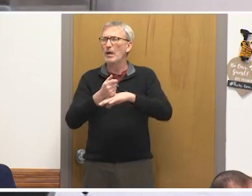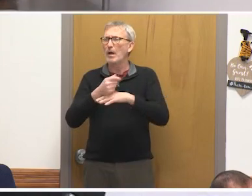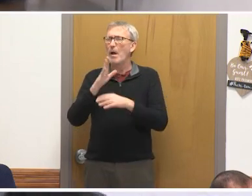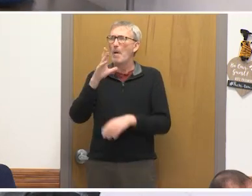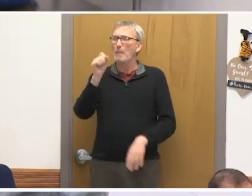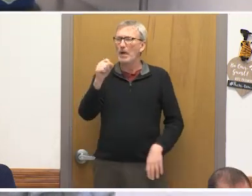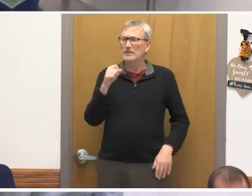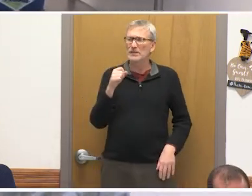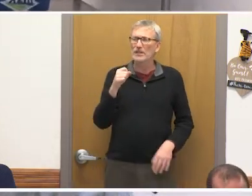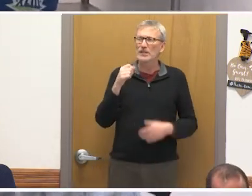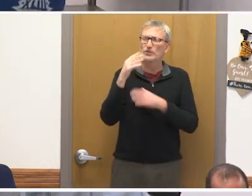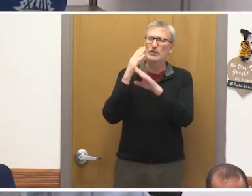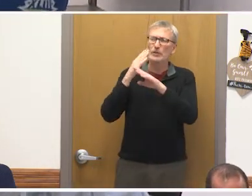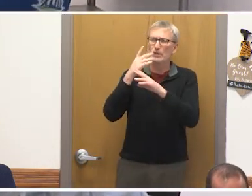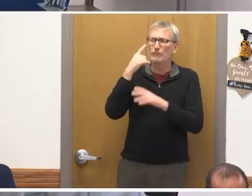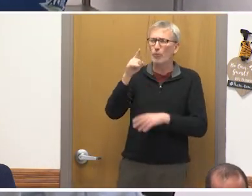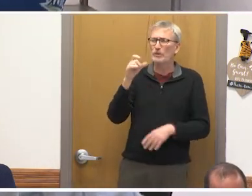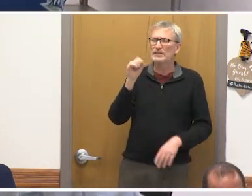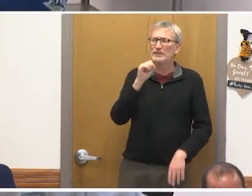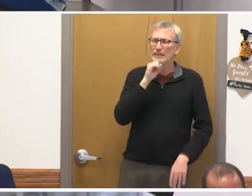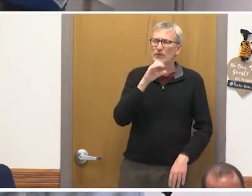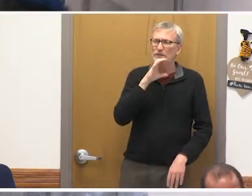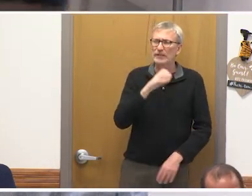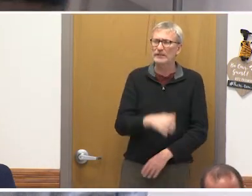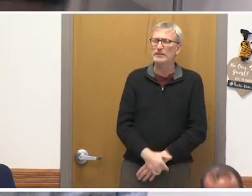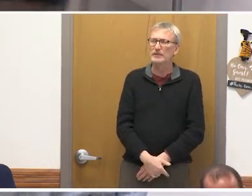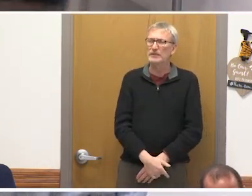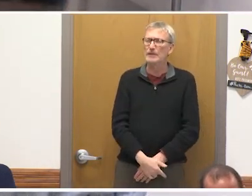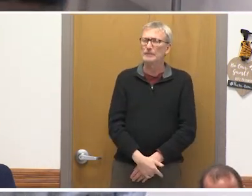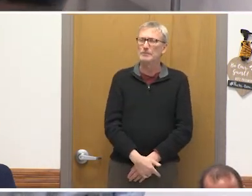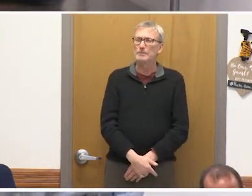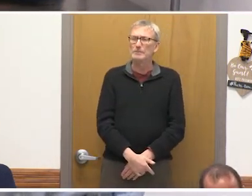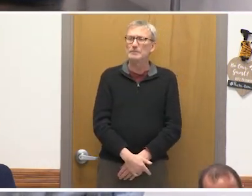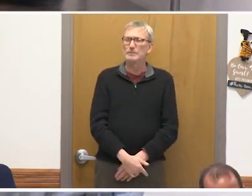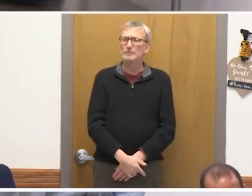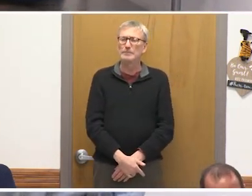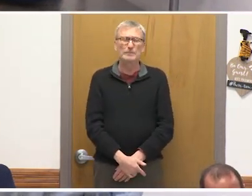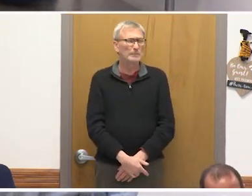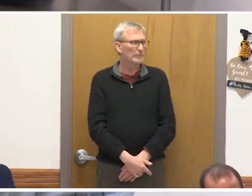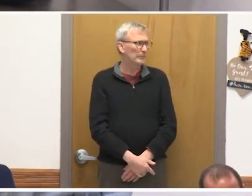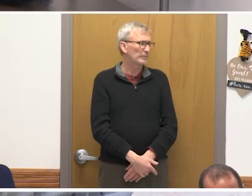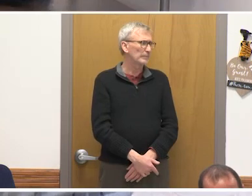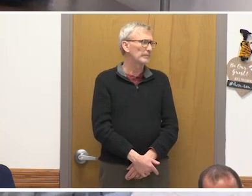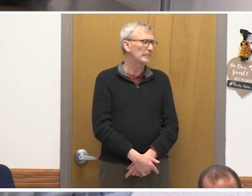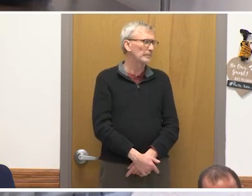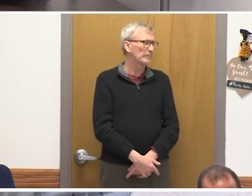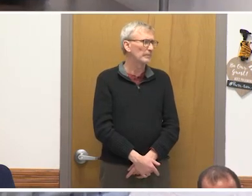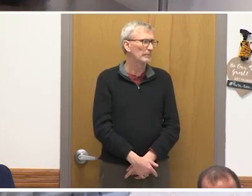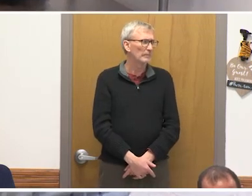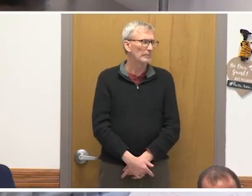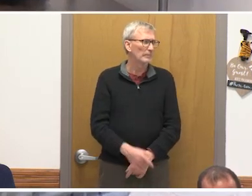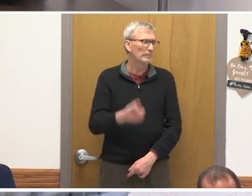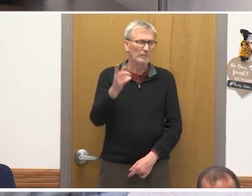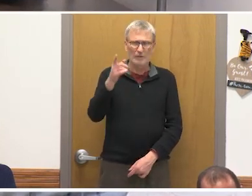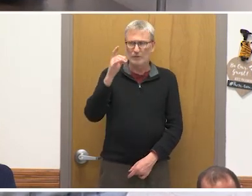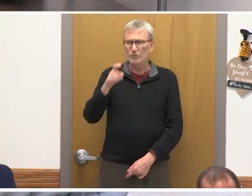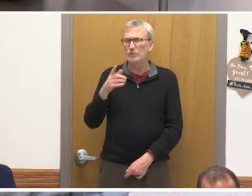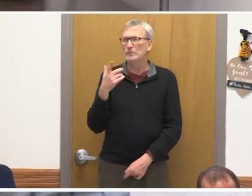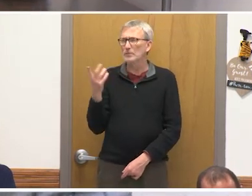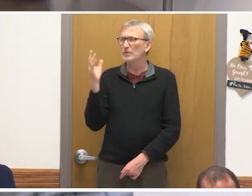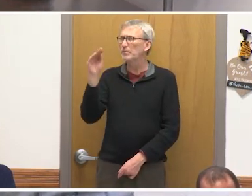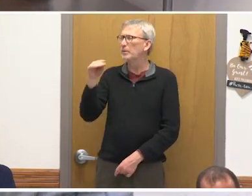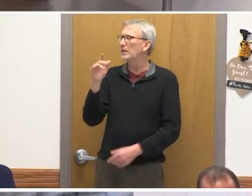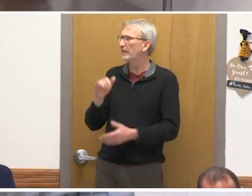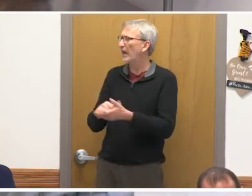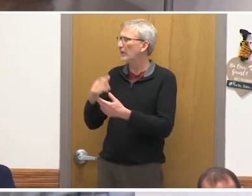these streets for our seniors, okay? Since we're gonna be doing all this redevelopment, let's put that.